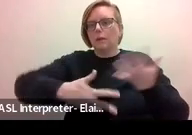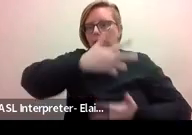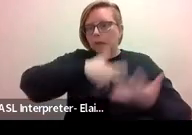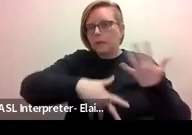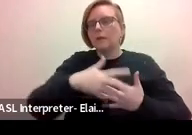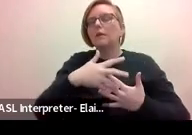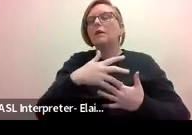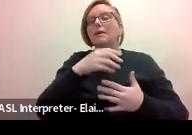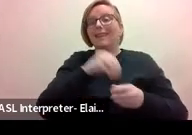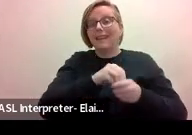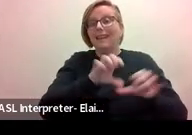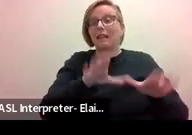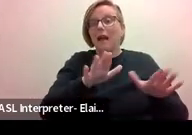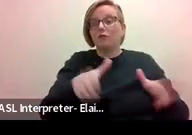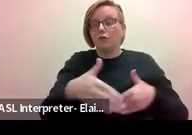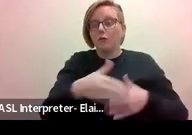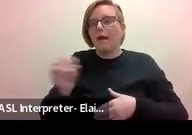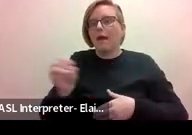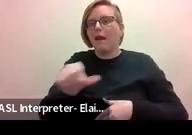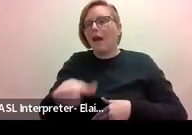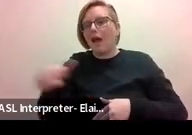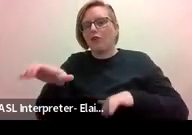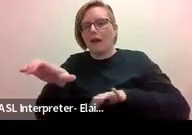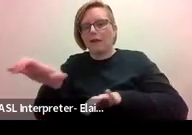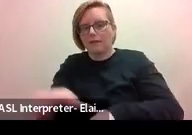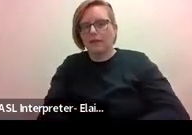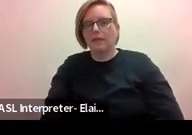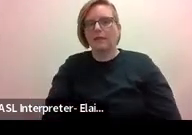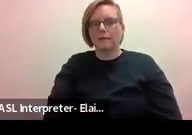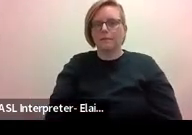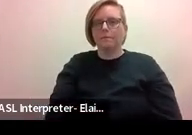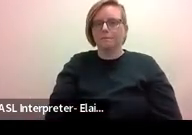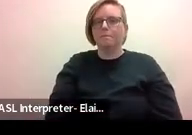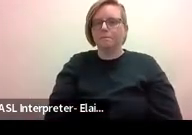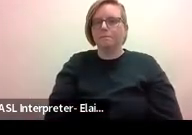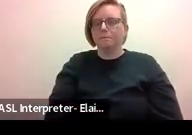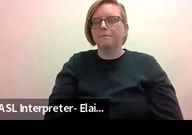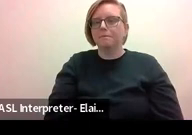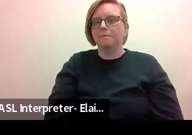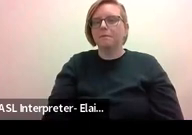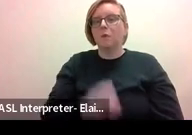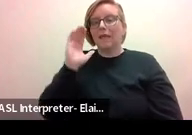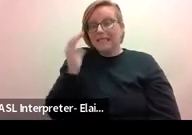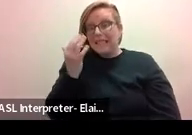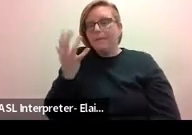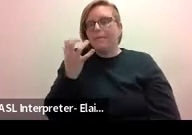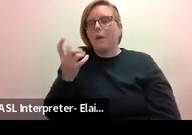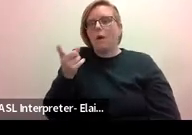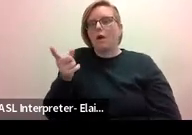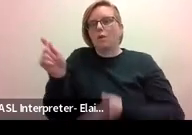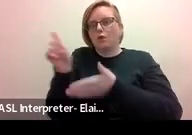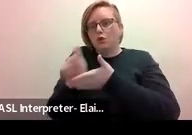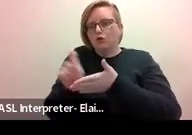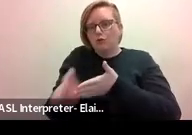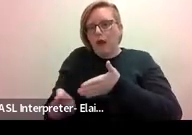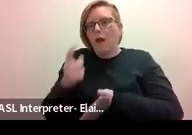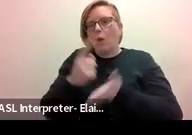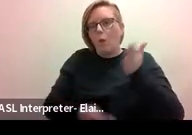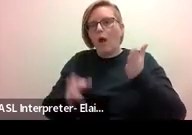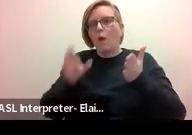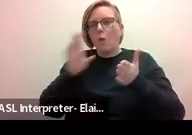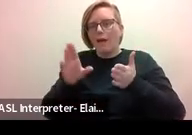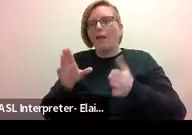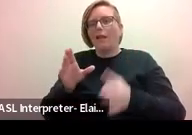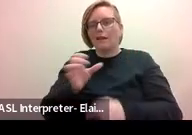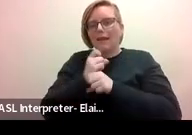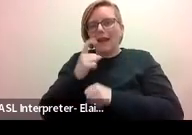academic, non-academic activities. So it sounds like they want you to write what they're getting for services and when